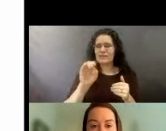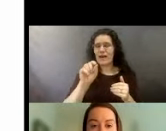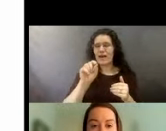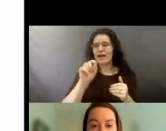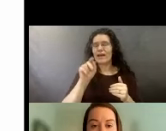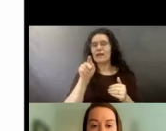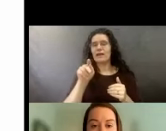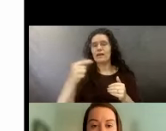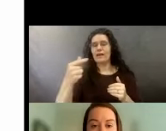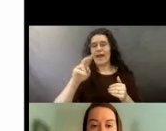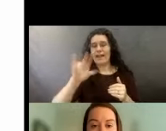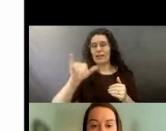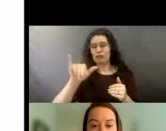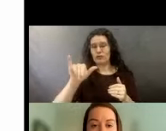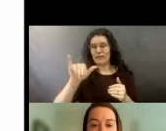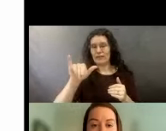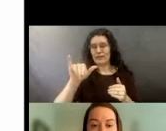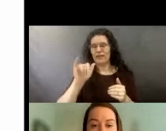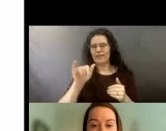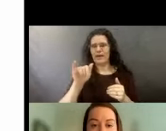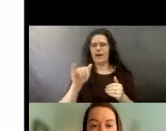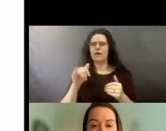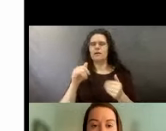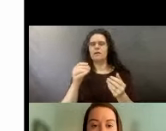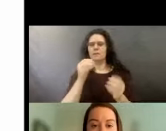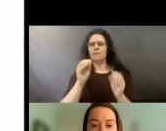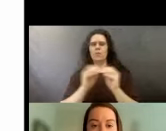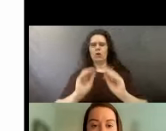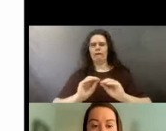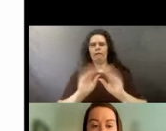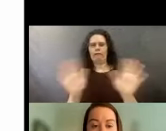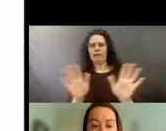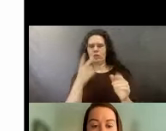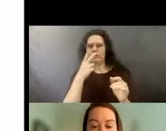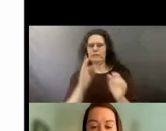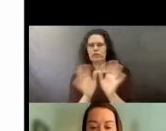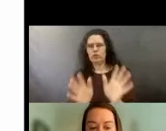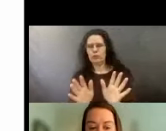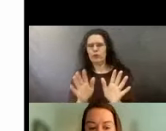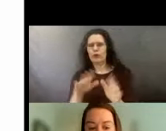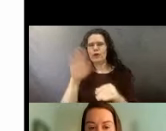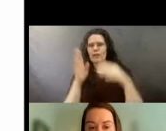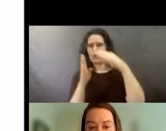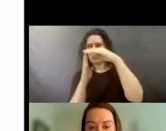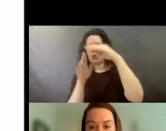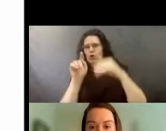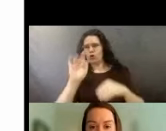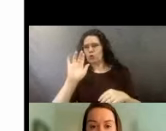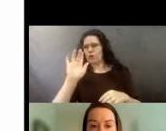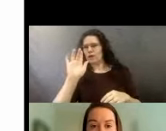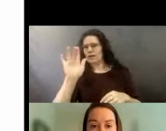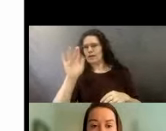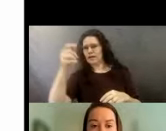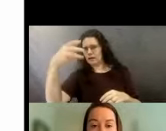platform, you'll see a view option appear. Click on that and you'll be able to change the view